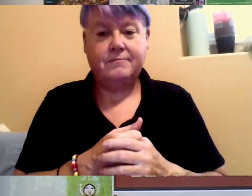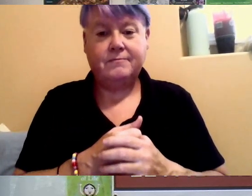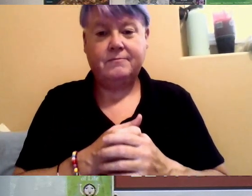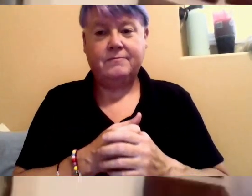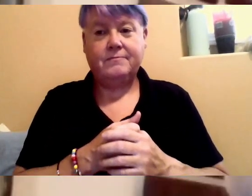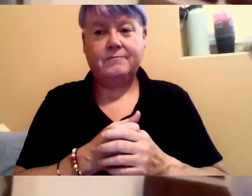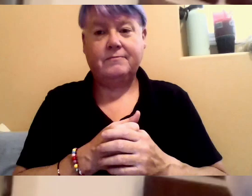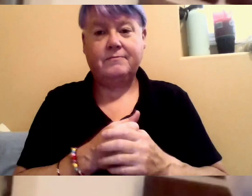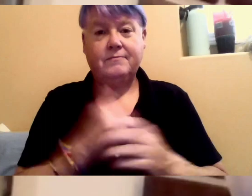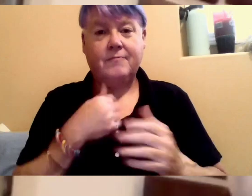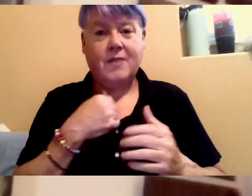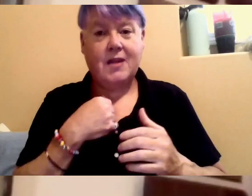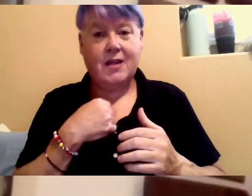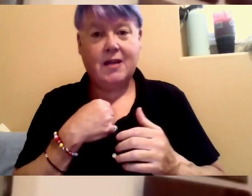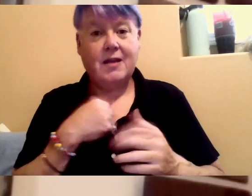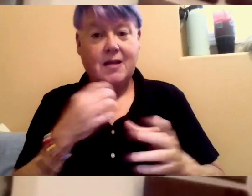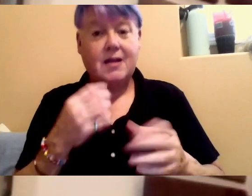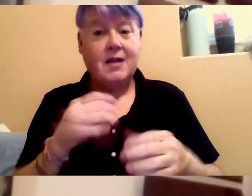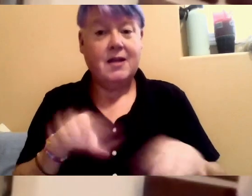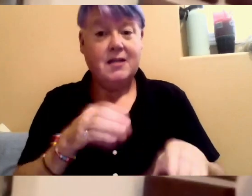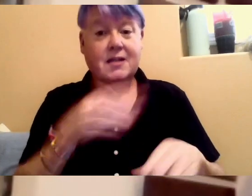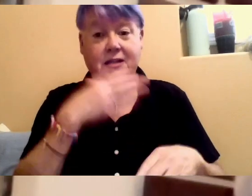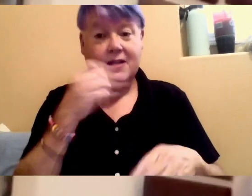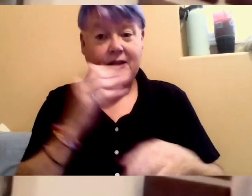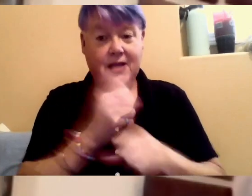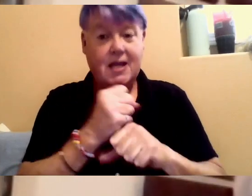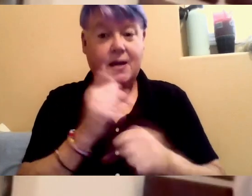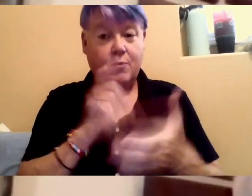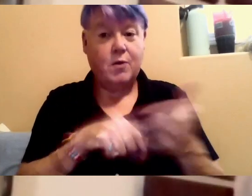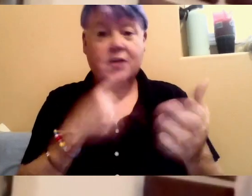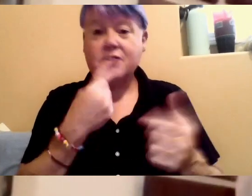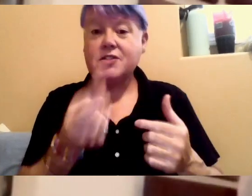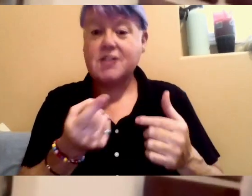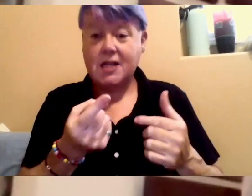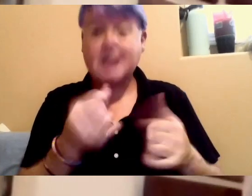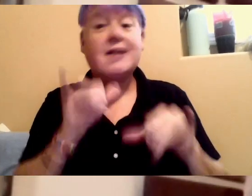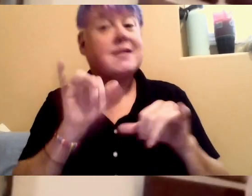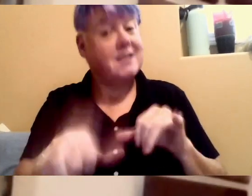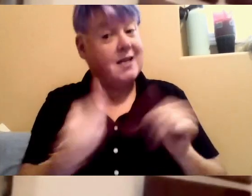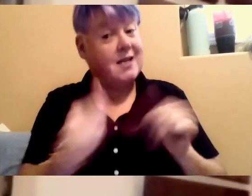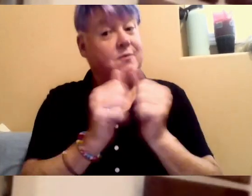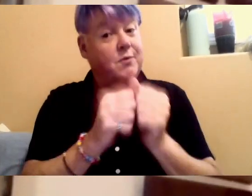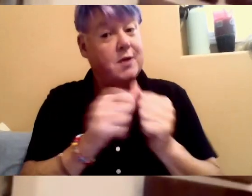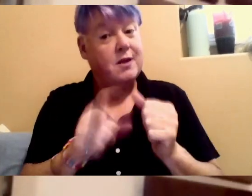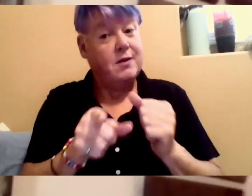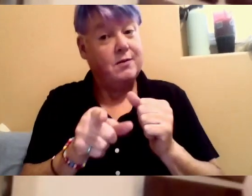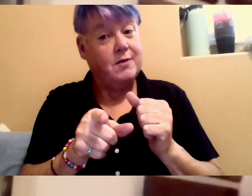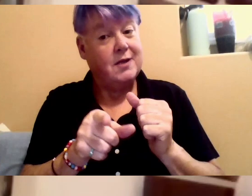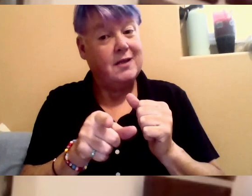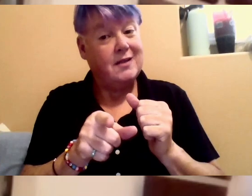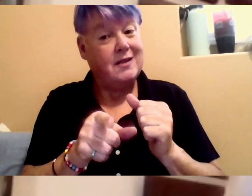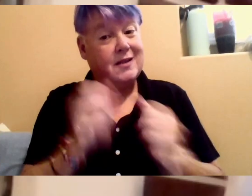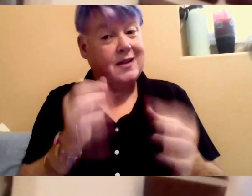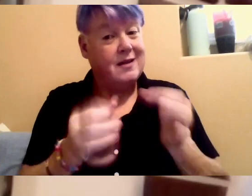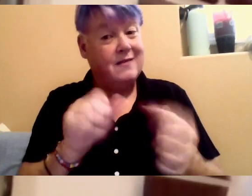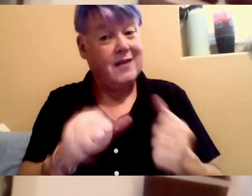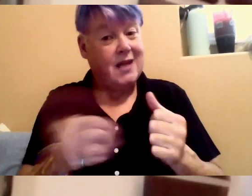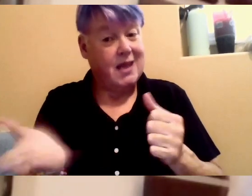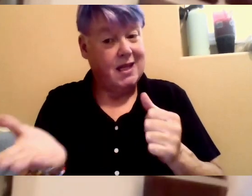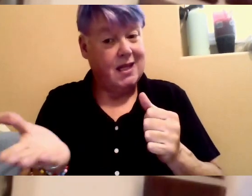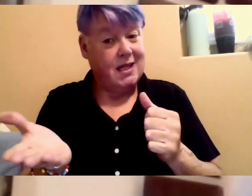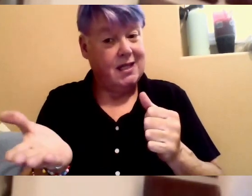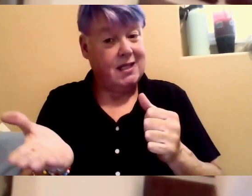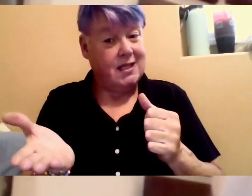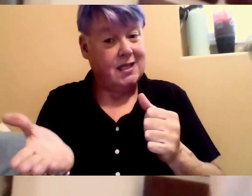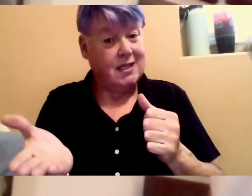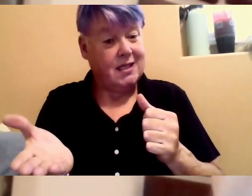However, I did get what you're saying, yes, and it does stay with you. yes. And if anything,